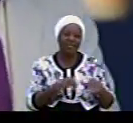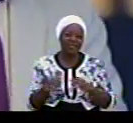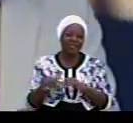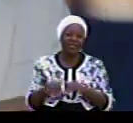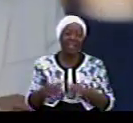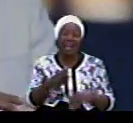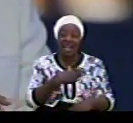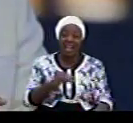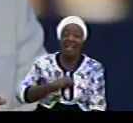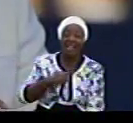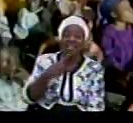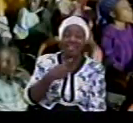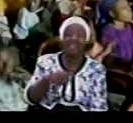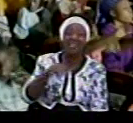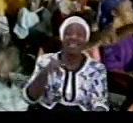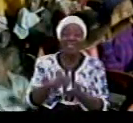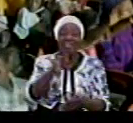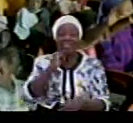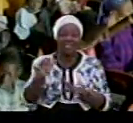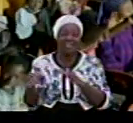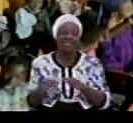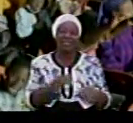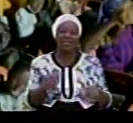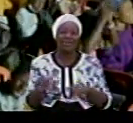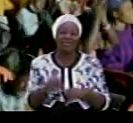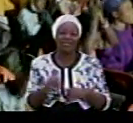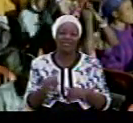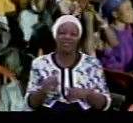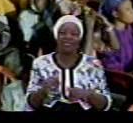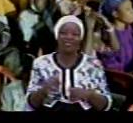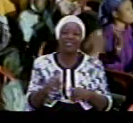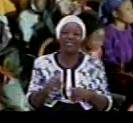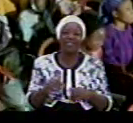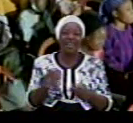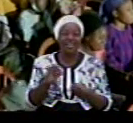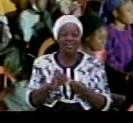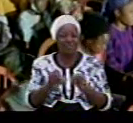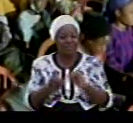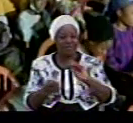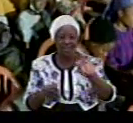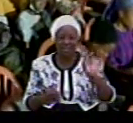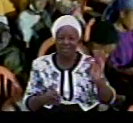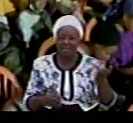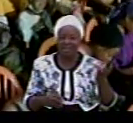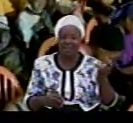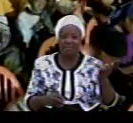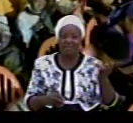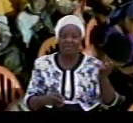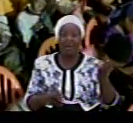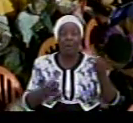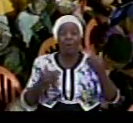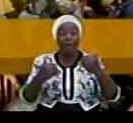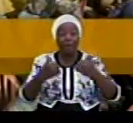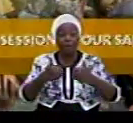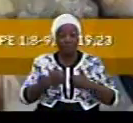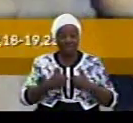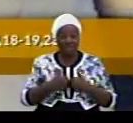said, it is done. Number seven, possession of